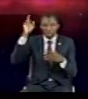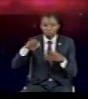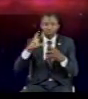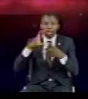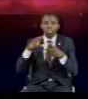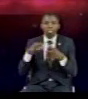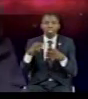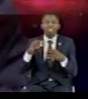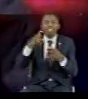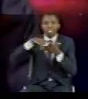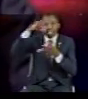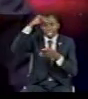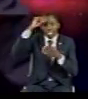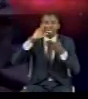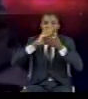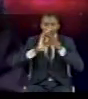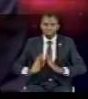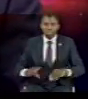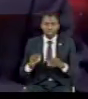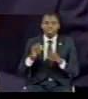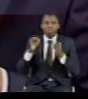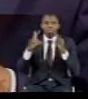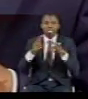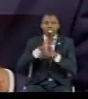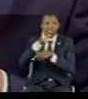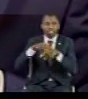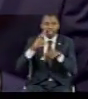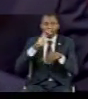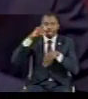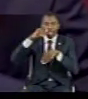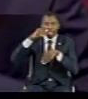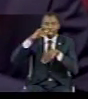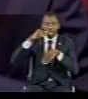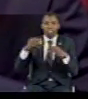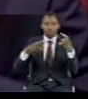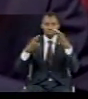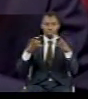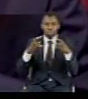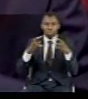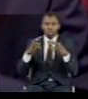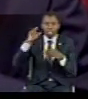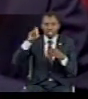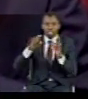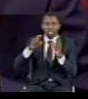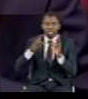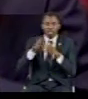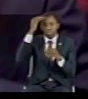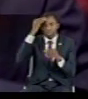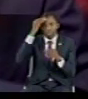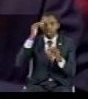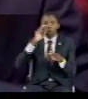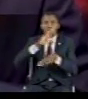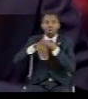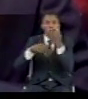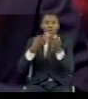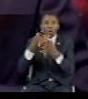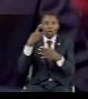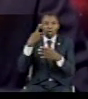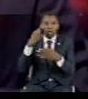war, and we need to ask God that all the national budget, that some